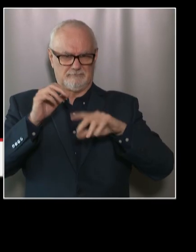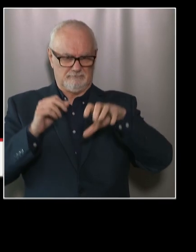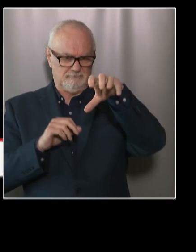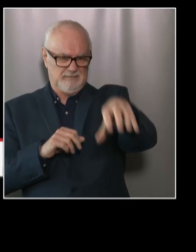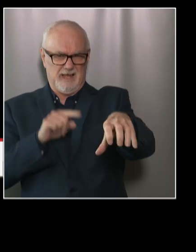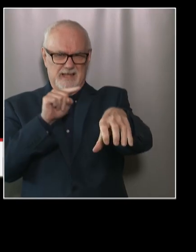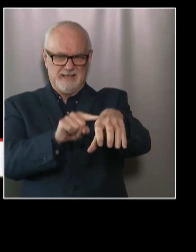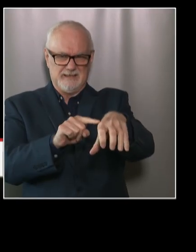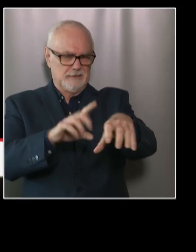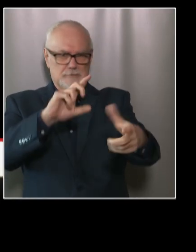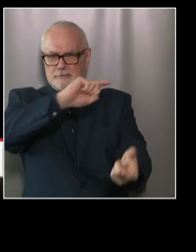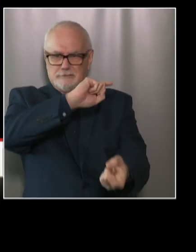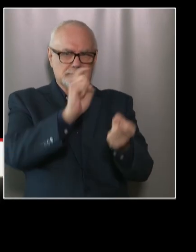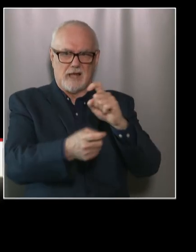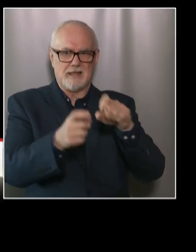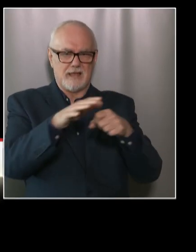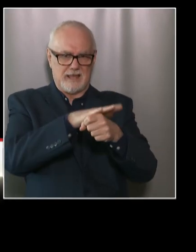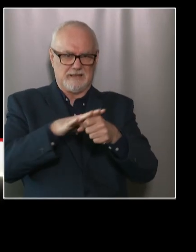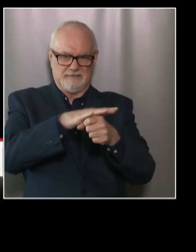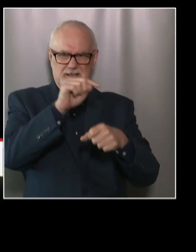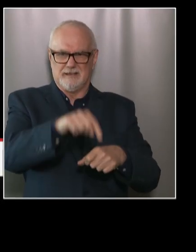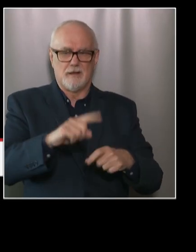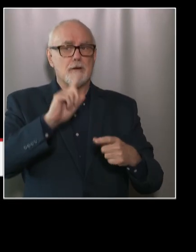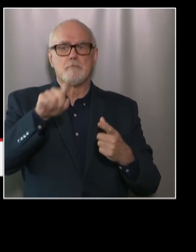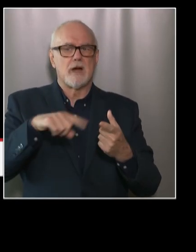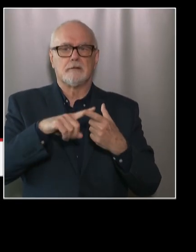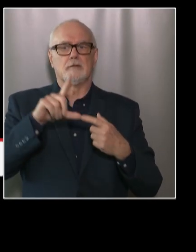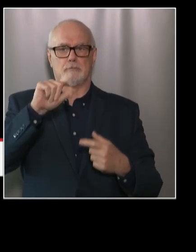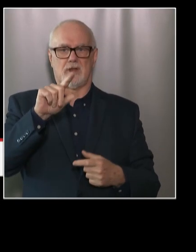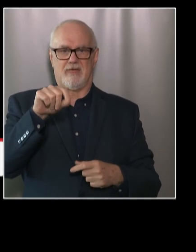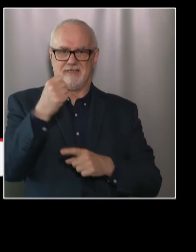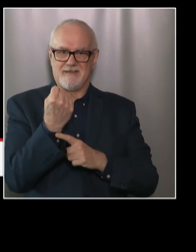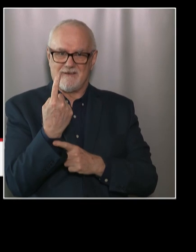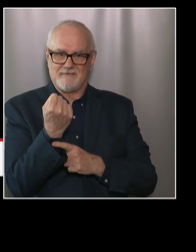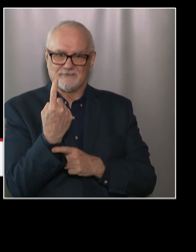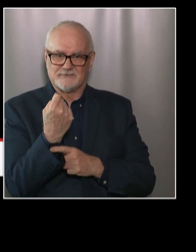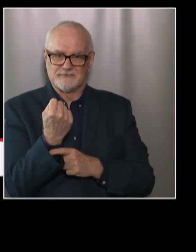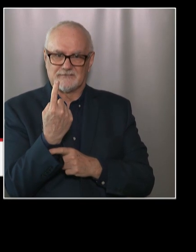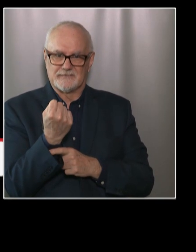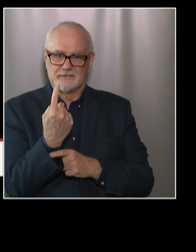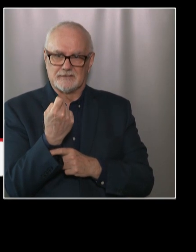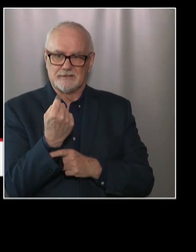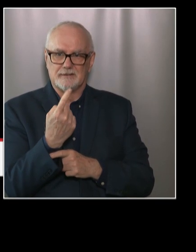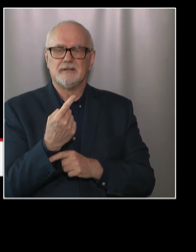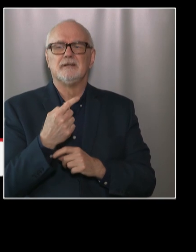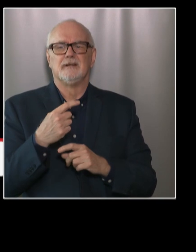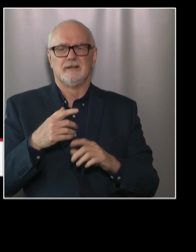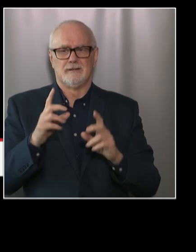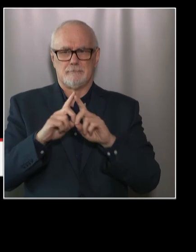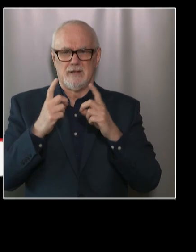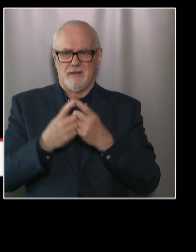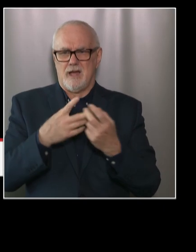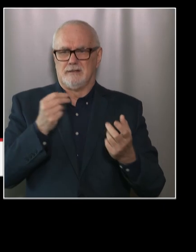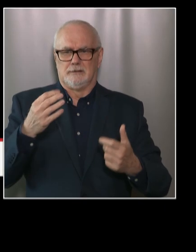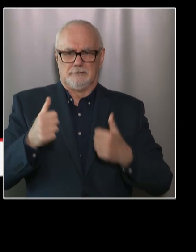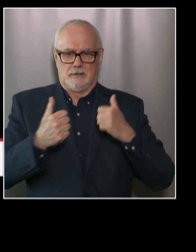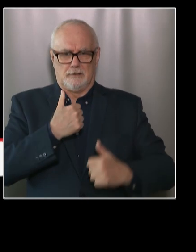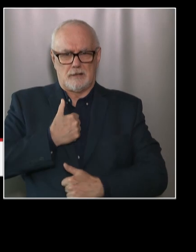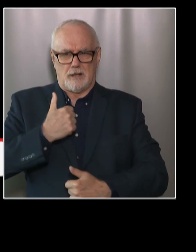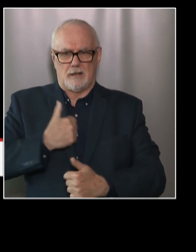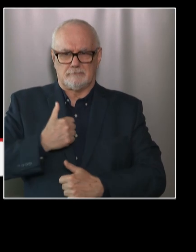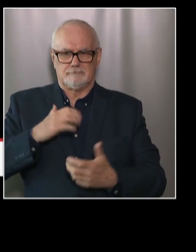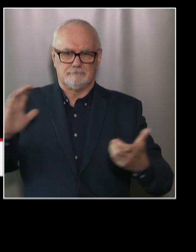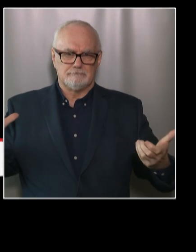Bethesda in 2011. While negotiating with the Army, the district government conducted a community planning effort that